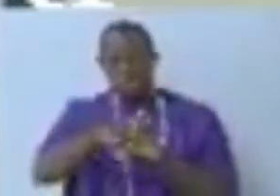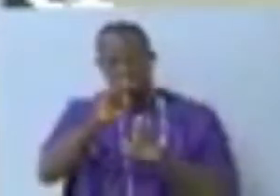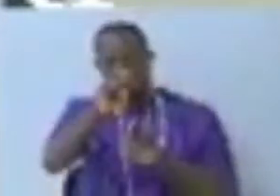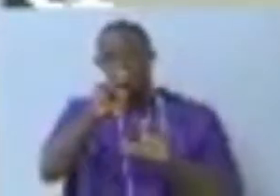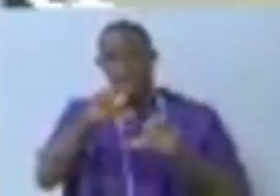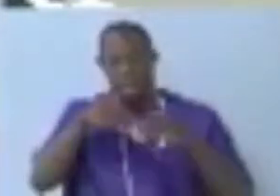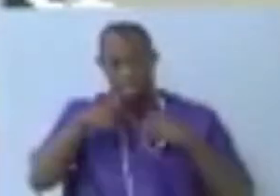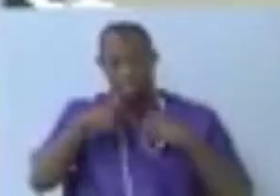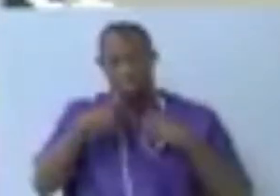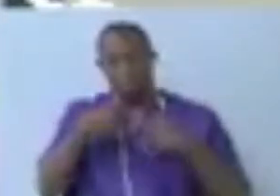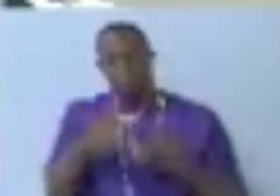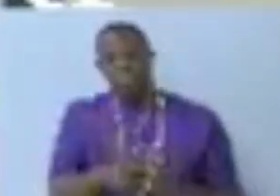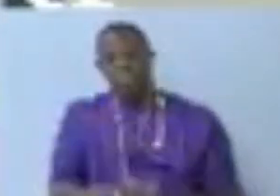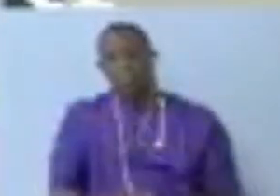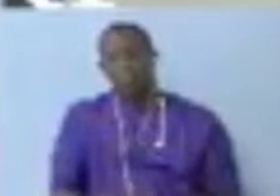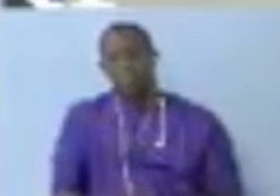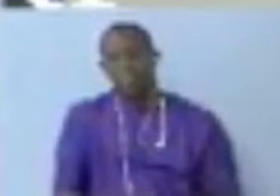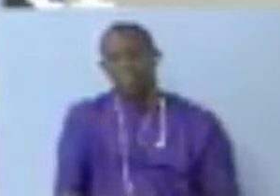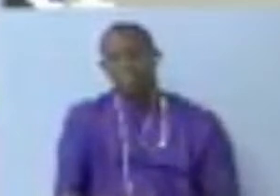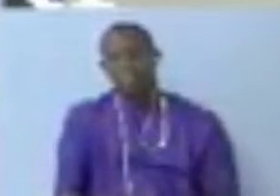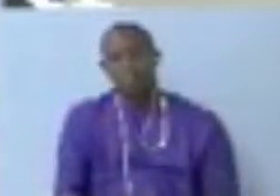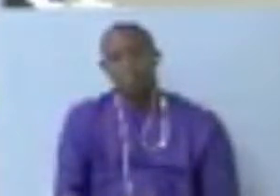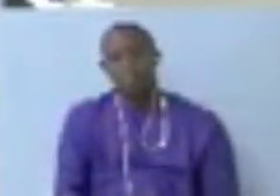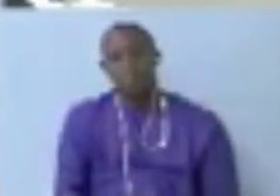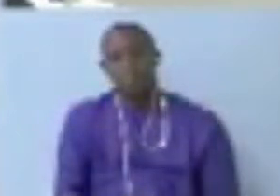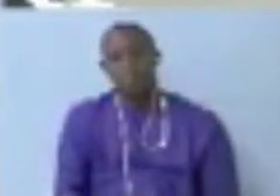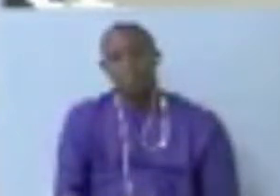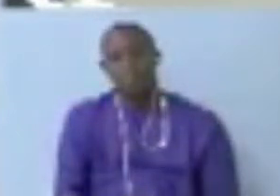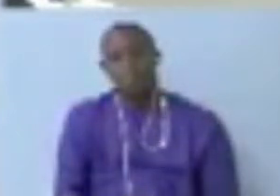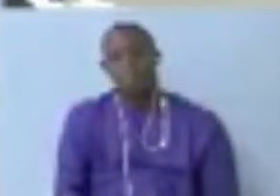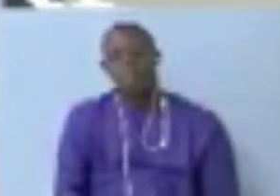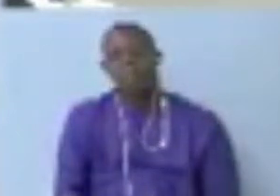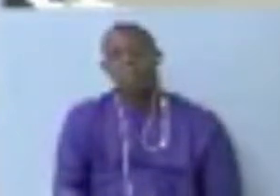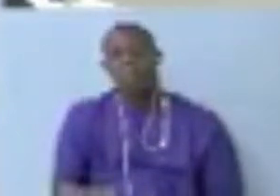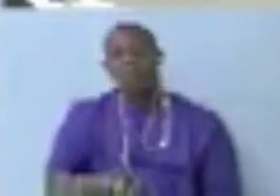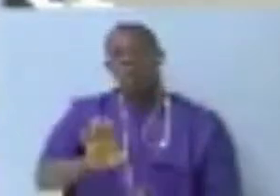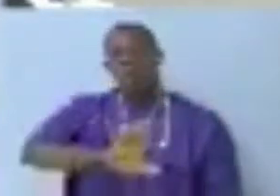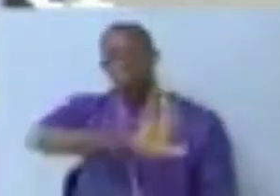agree? Okay. The color,